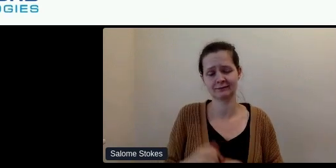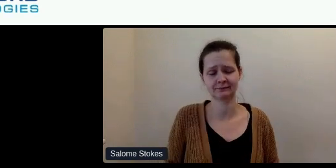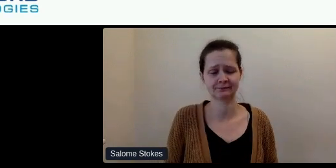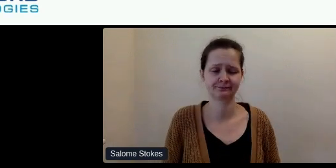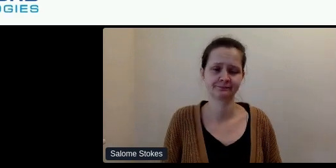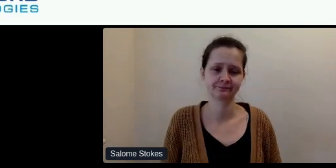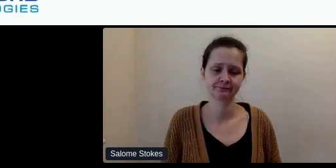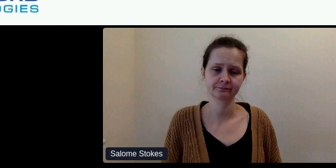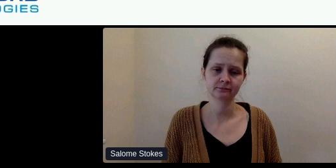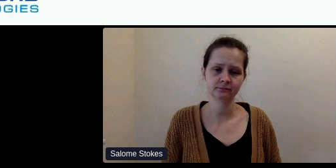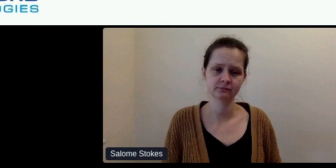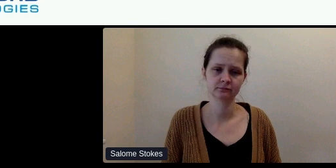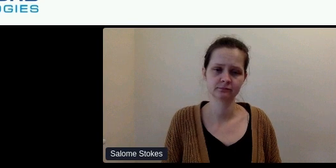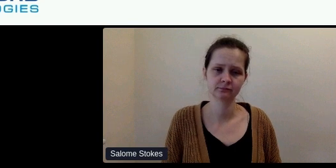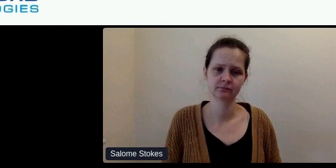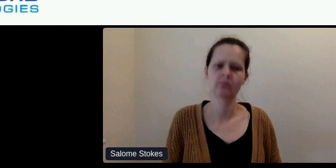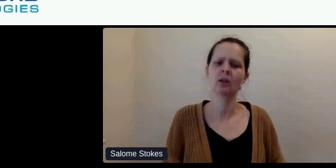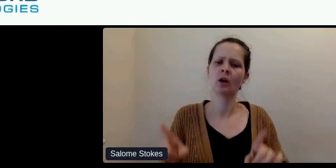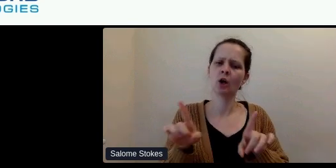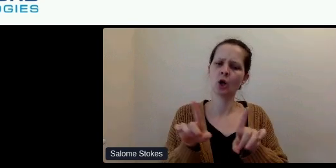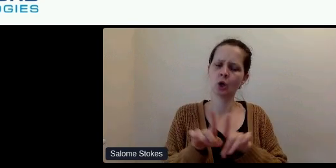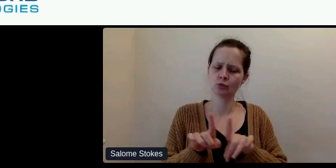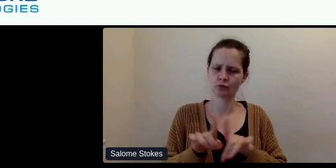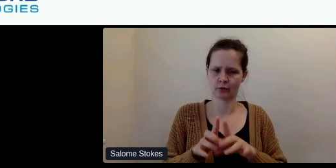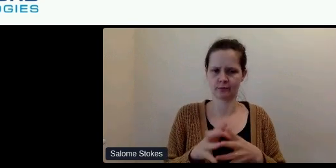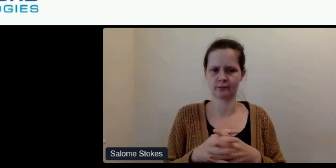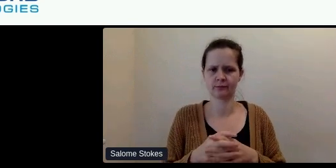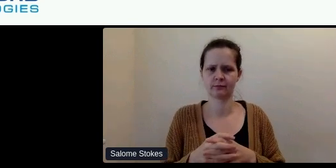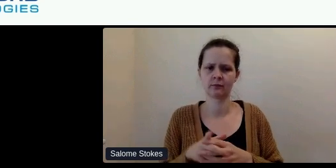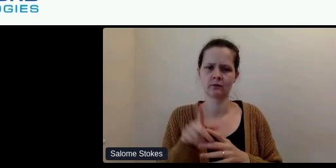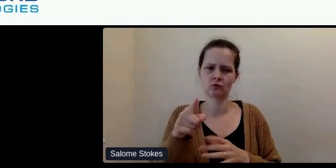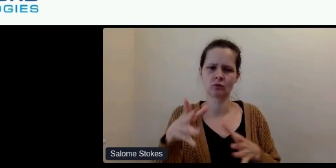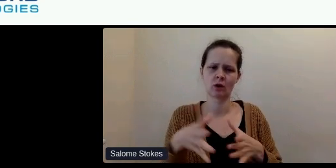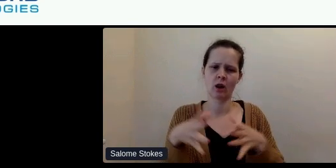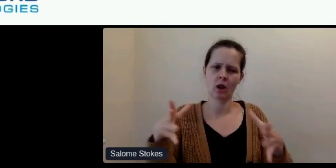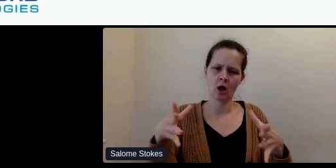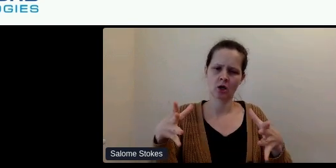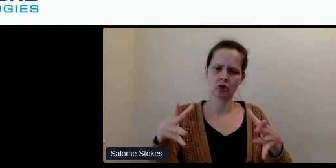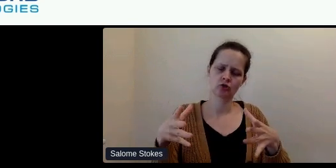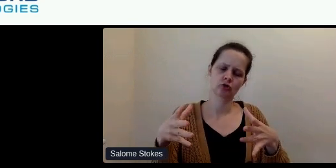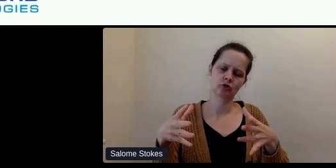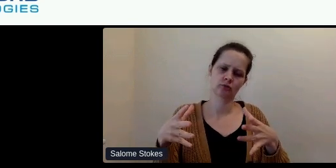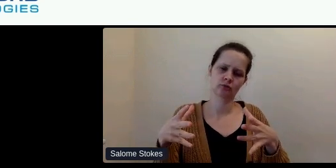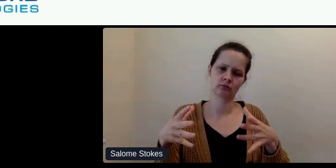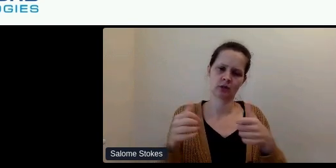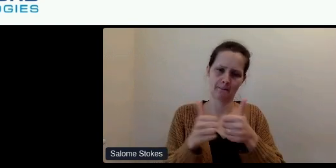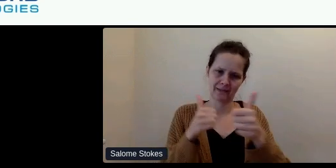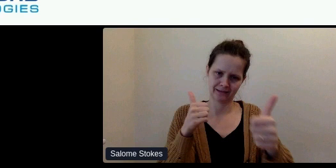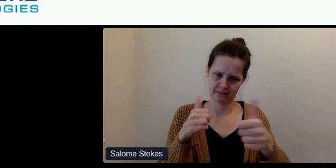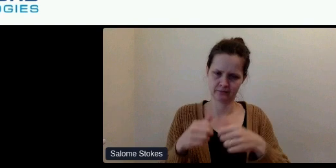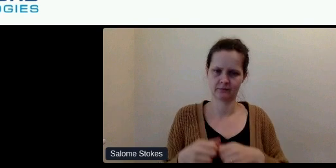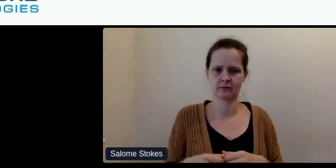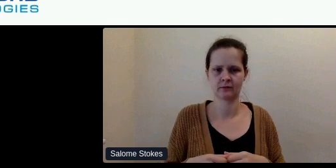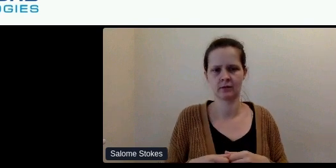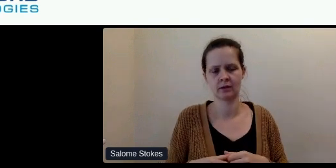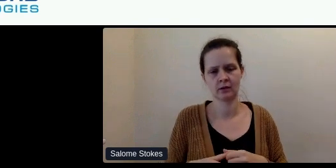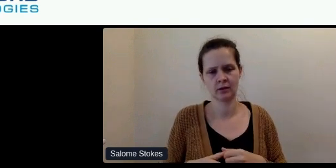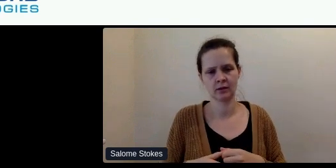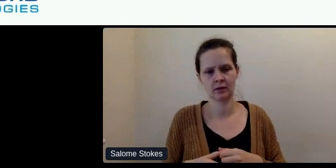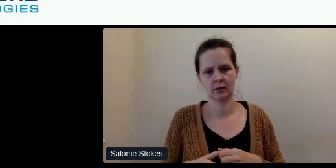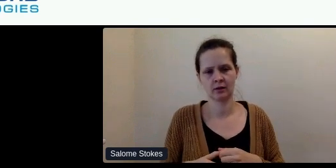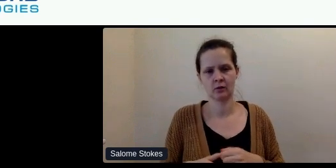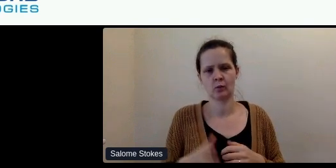Also interesting for those large organizations is that you can run this as either what we call a batch or an